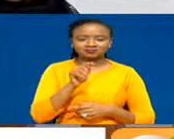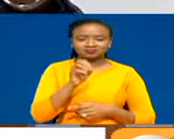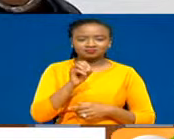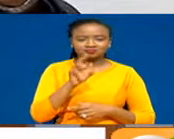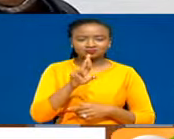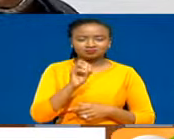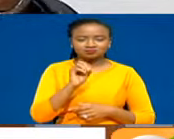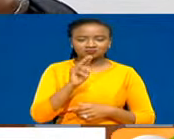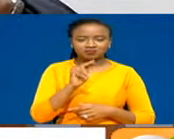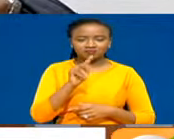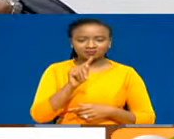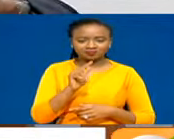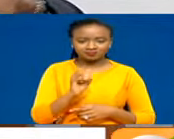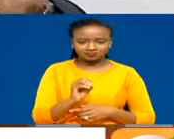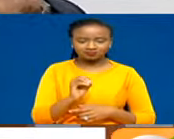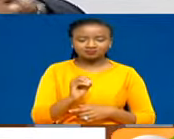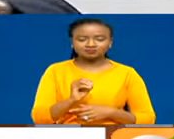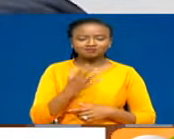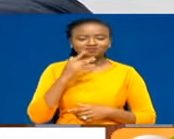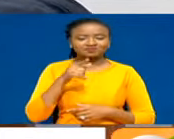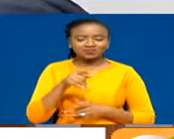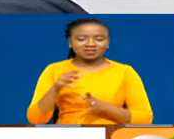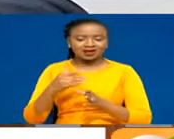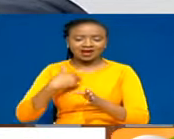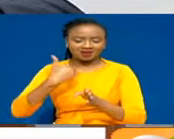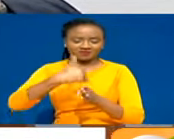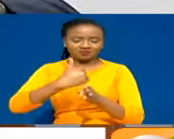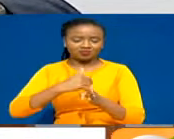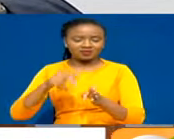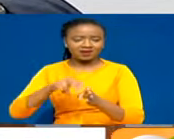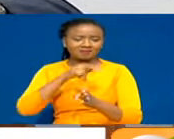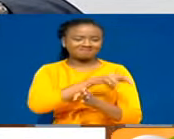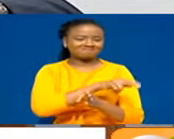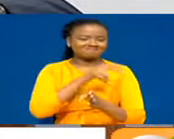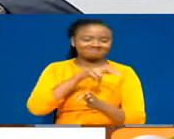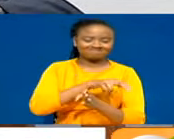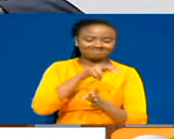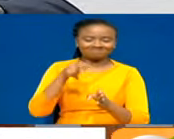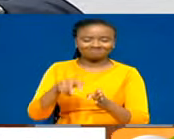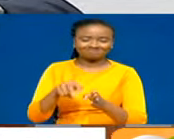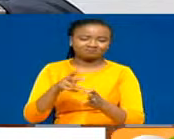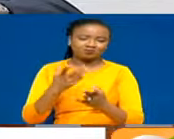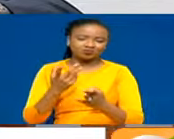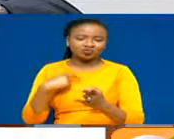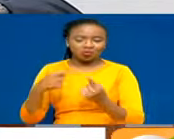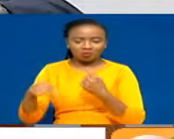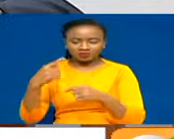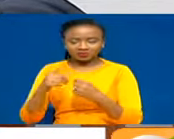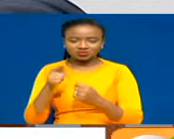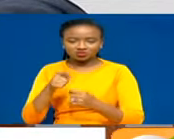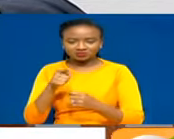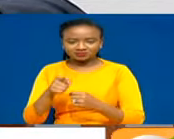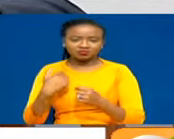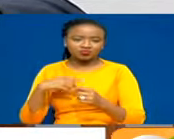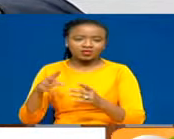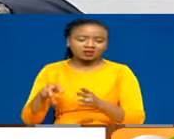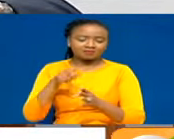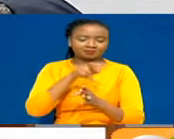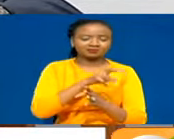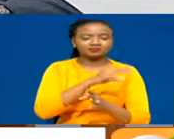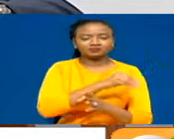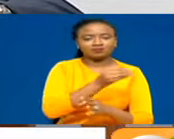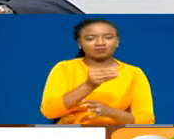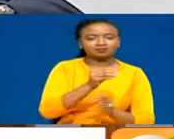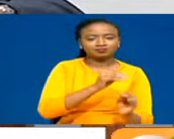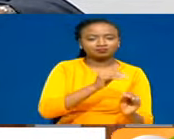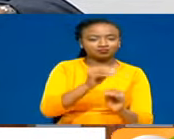Canada, it's a whole different animal of crossing borders. We had to go play somewhere else, and that really took a toll on our